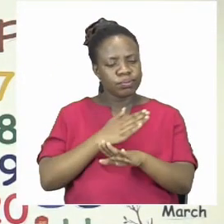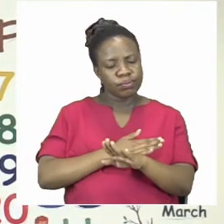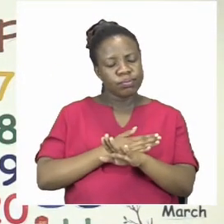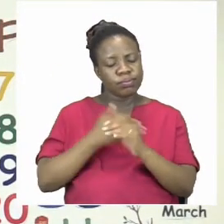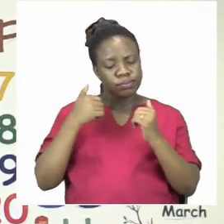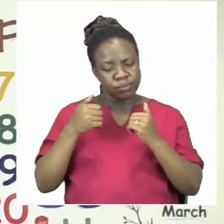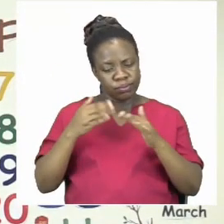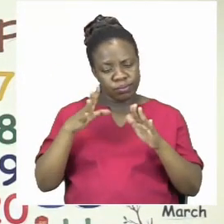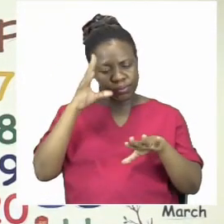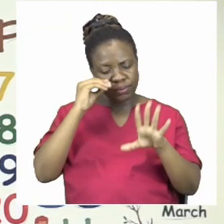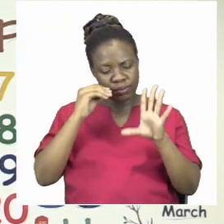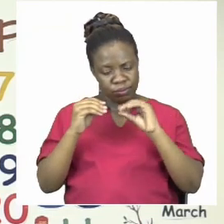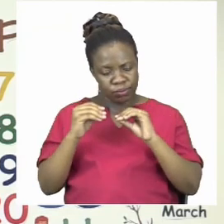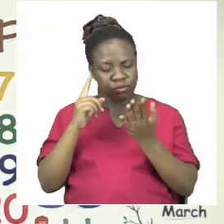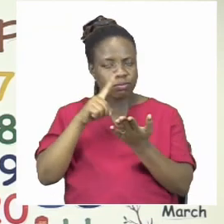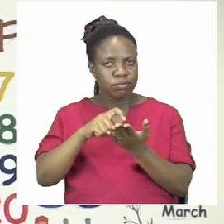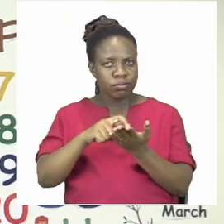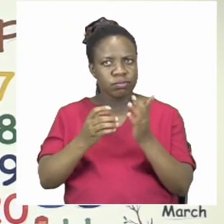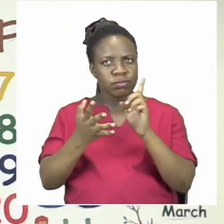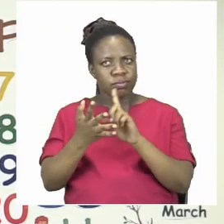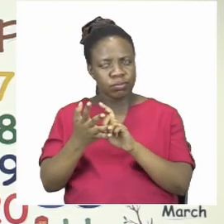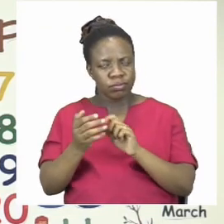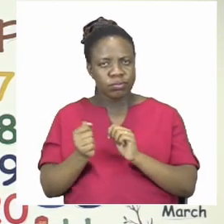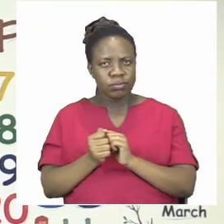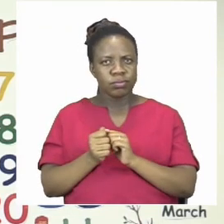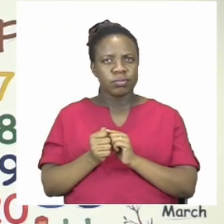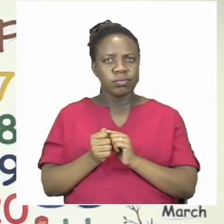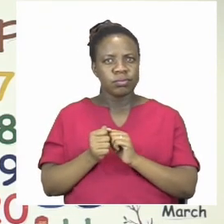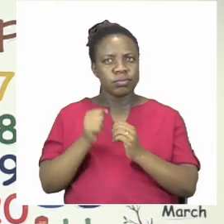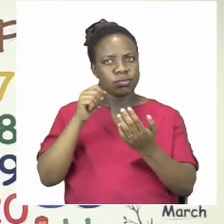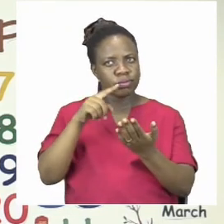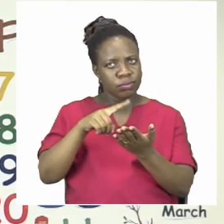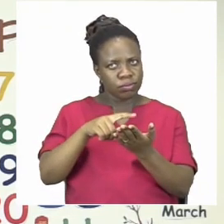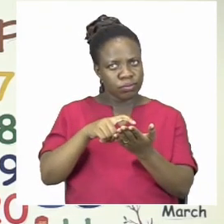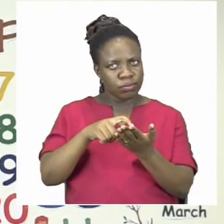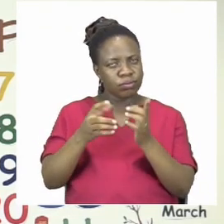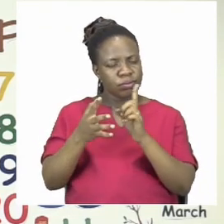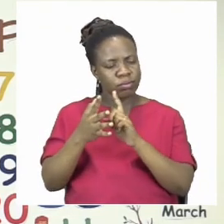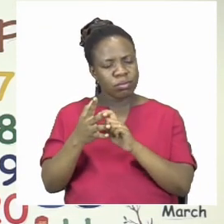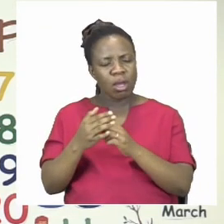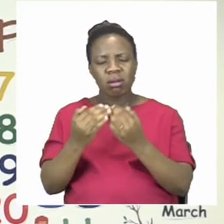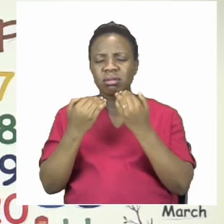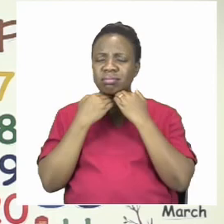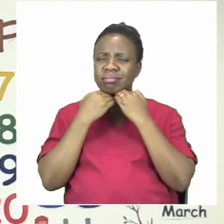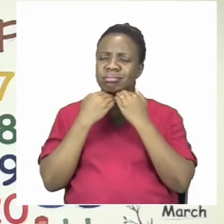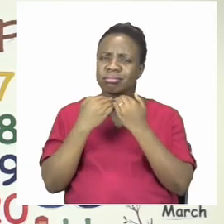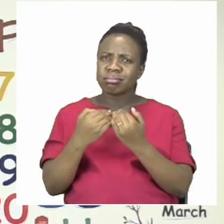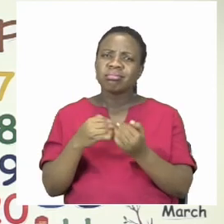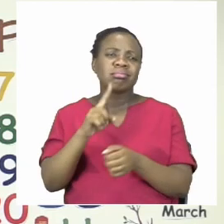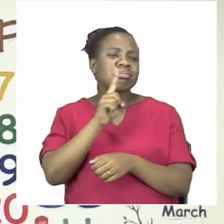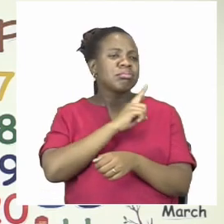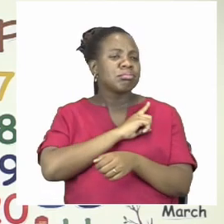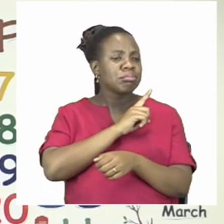lesson, we must sanitize. Now, boys and girls, remember sanitizing is very important because it